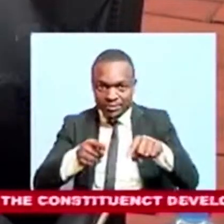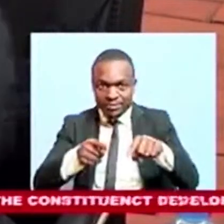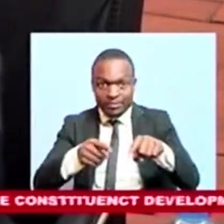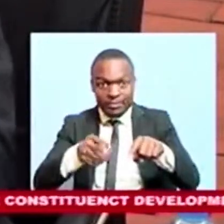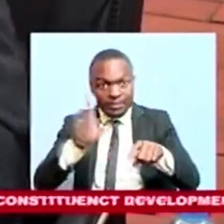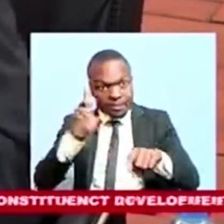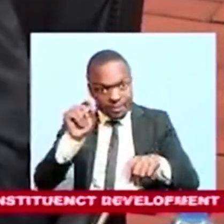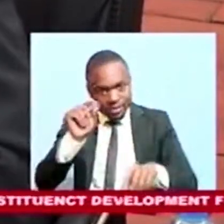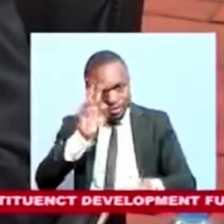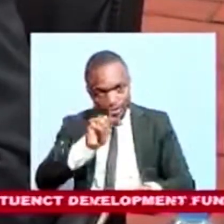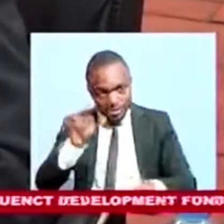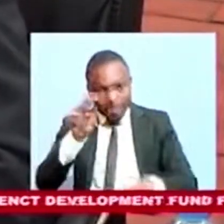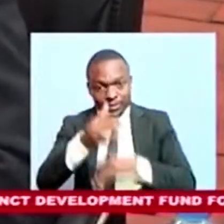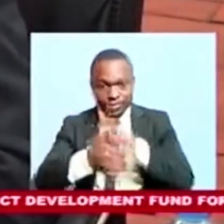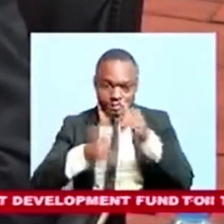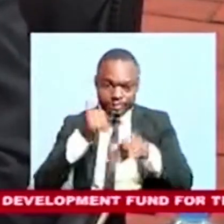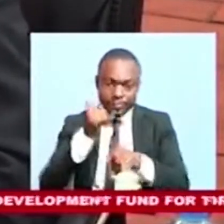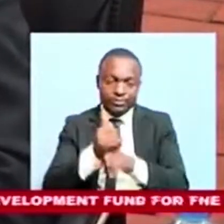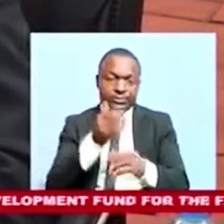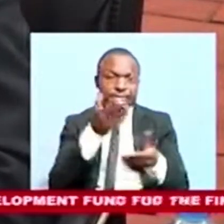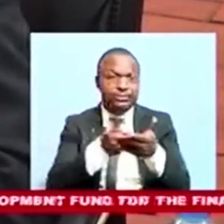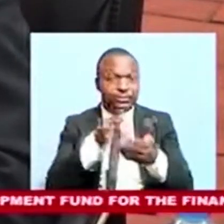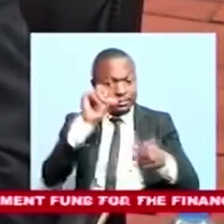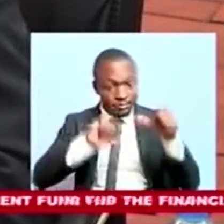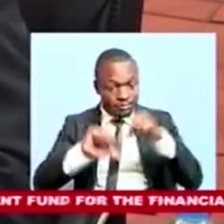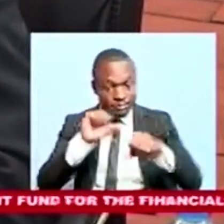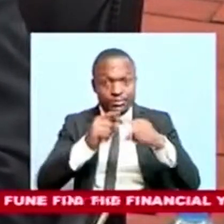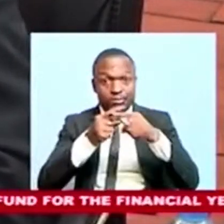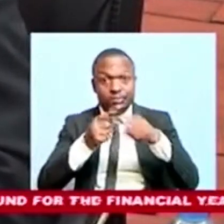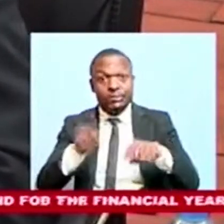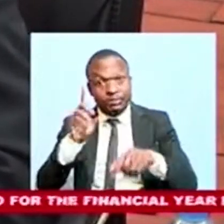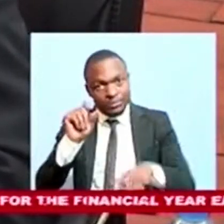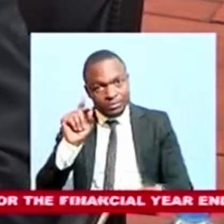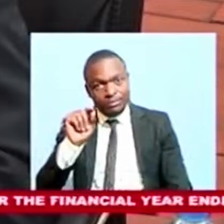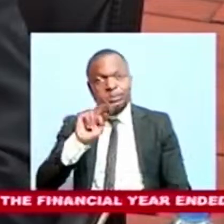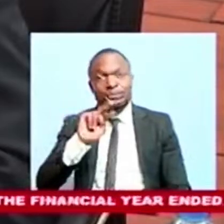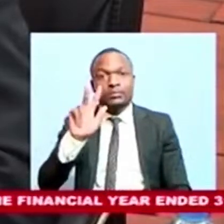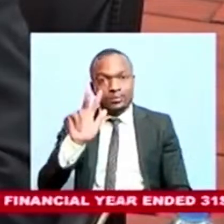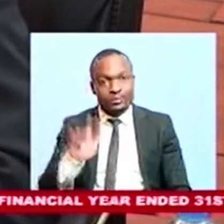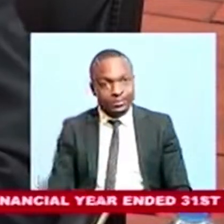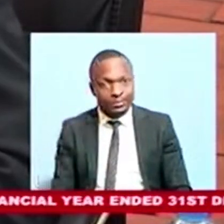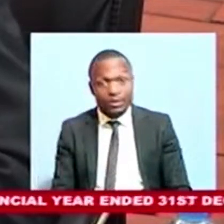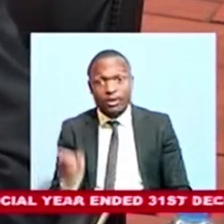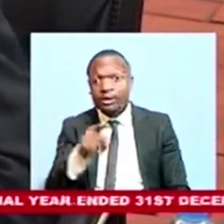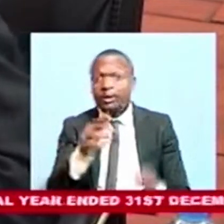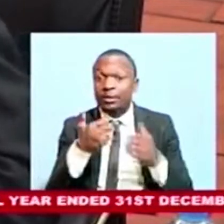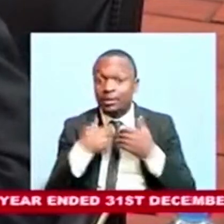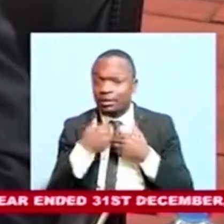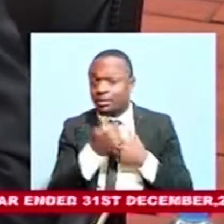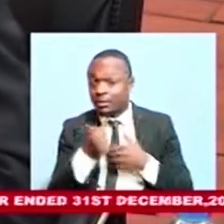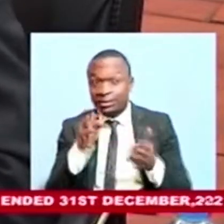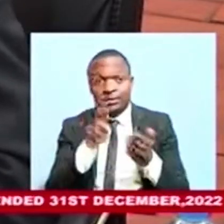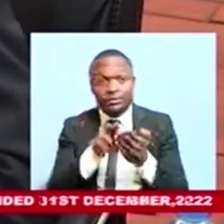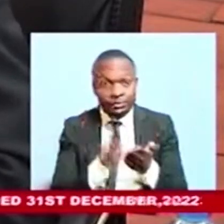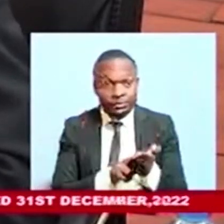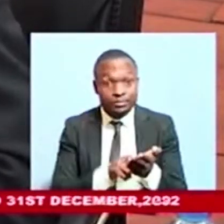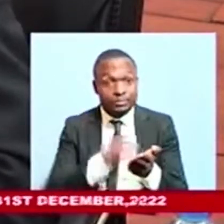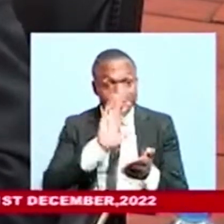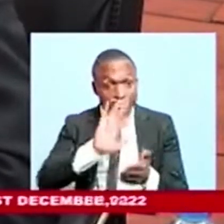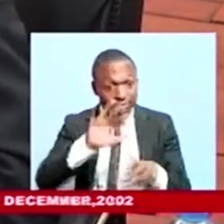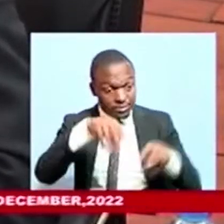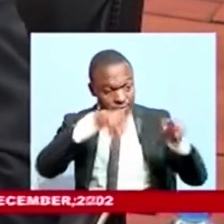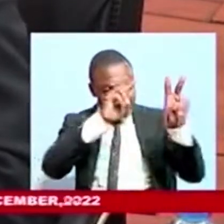year 2022. This audit was done in 2023. Do you have any report of your